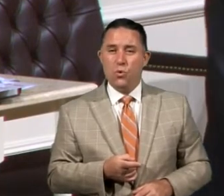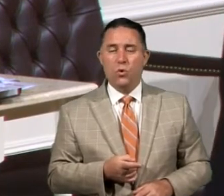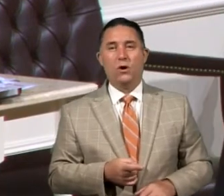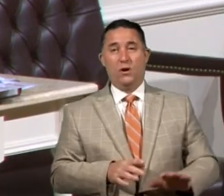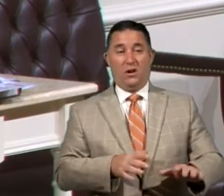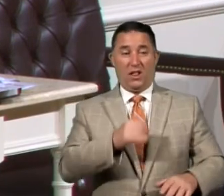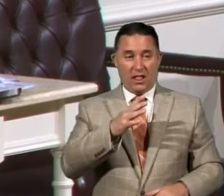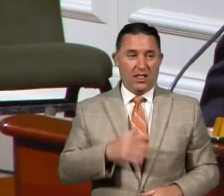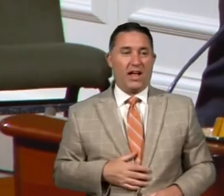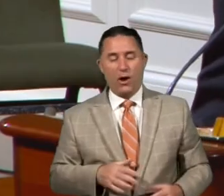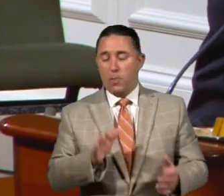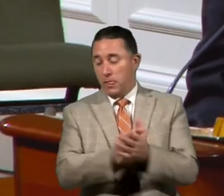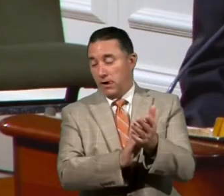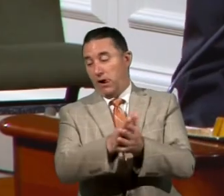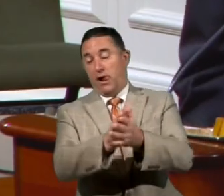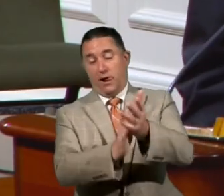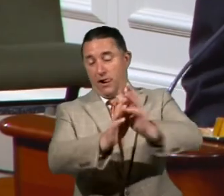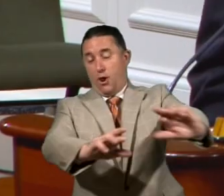Okay, lady, bring it on.